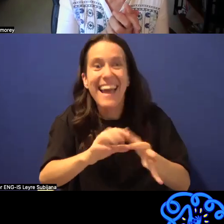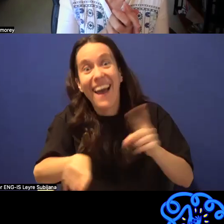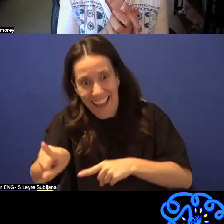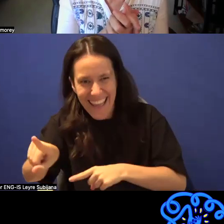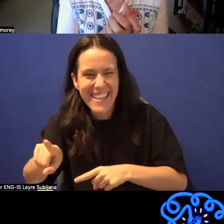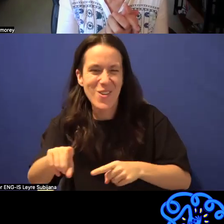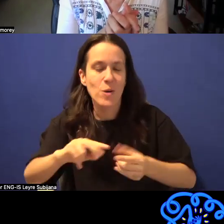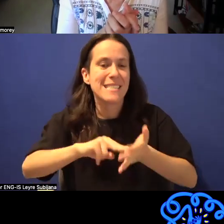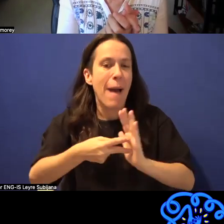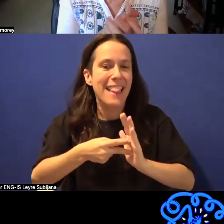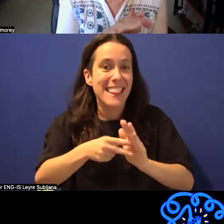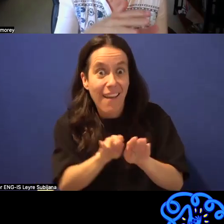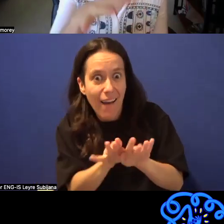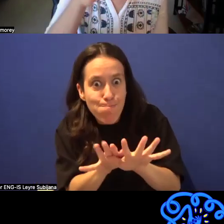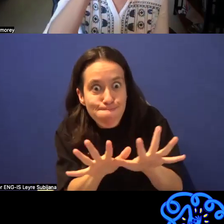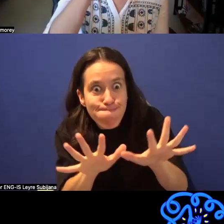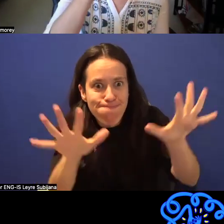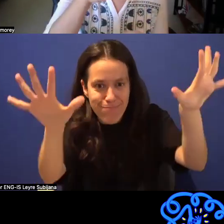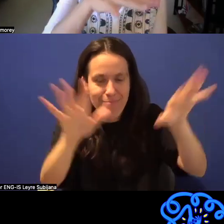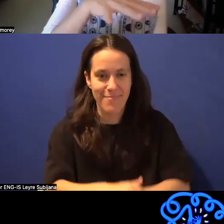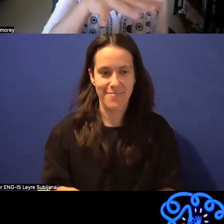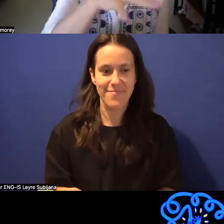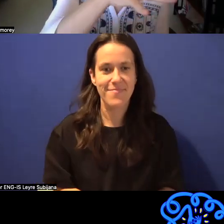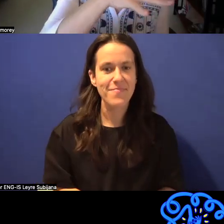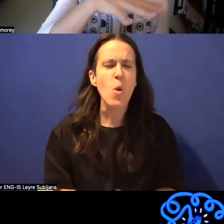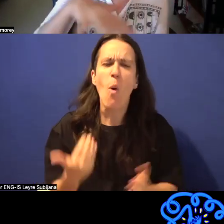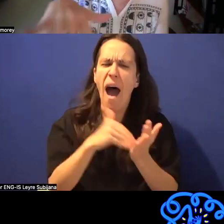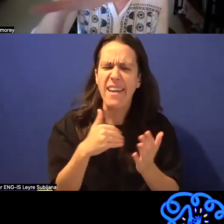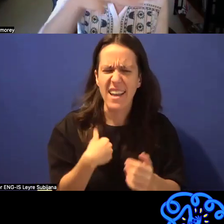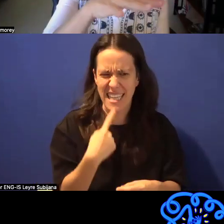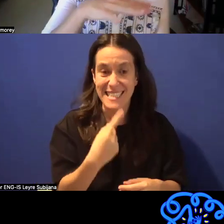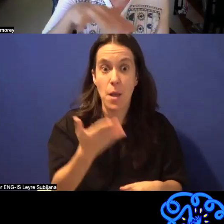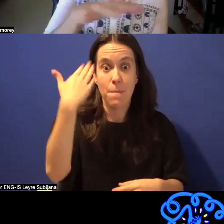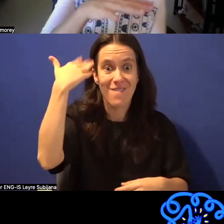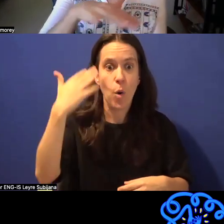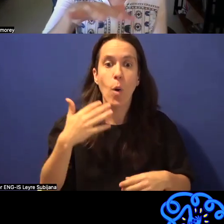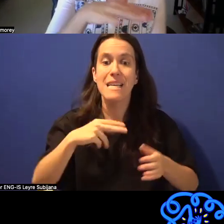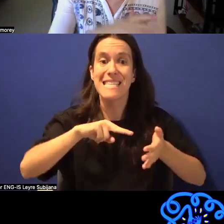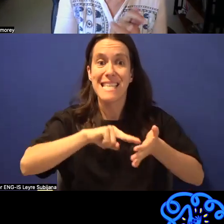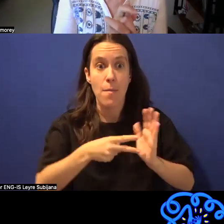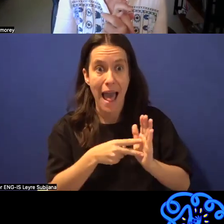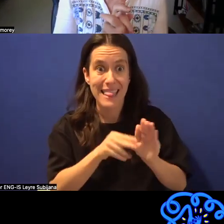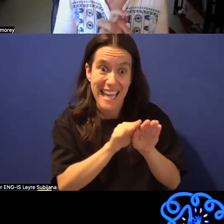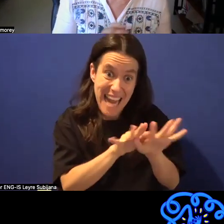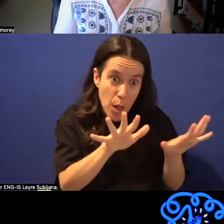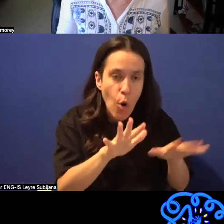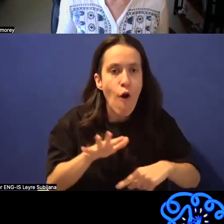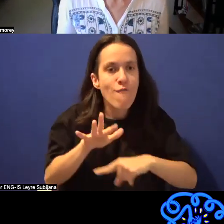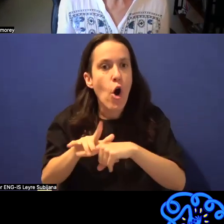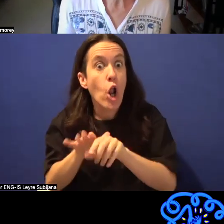at, again, as I mentioned, the relationship between semantics, networks, and